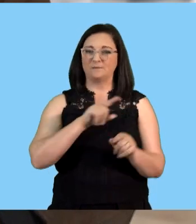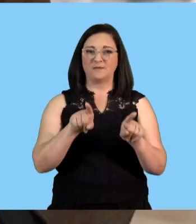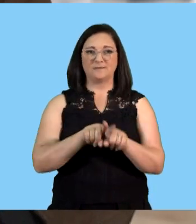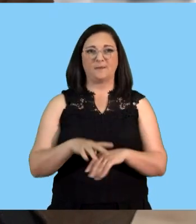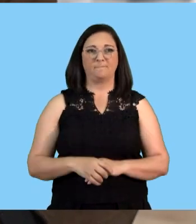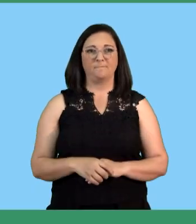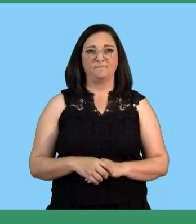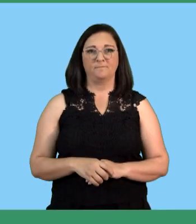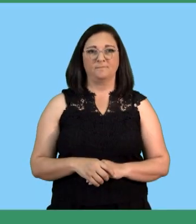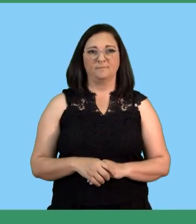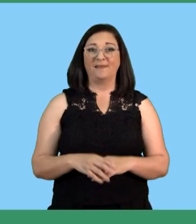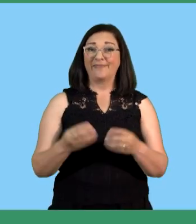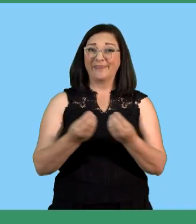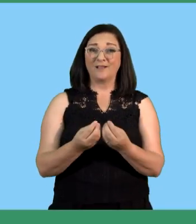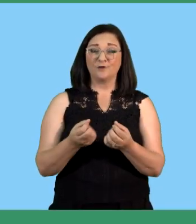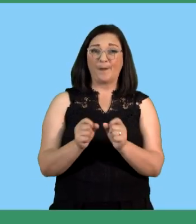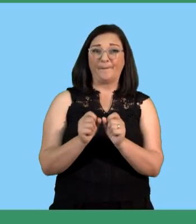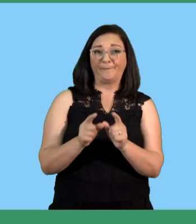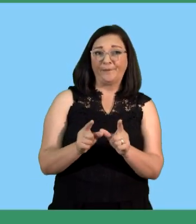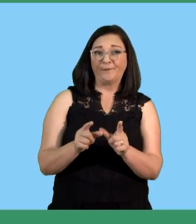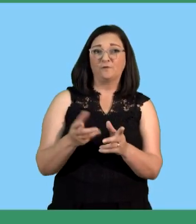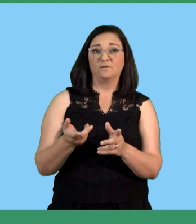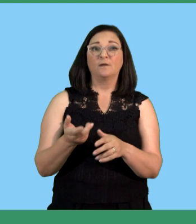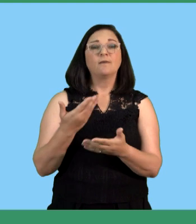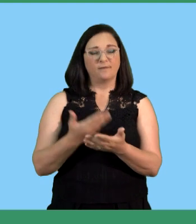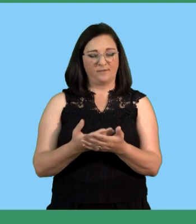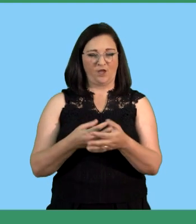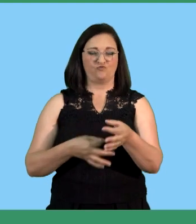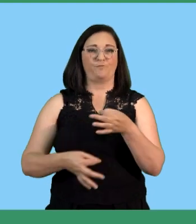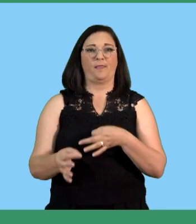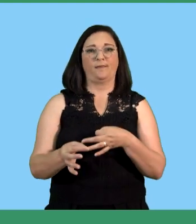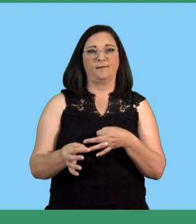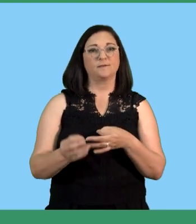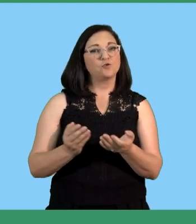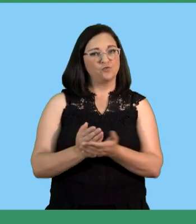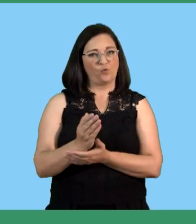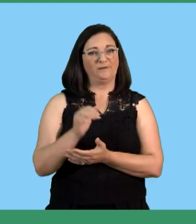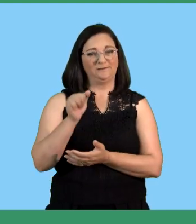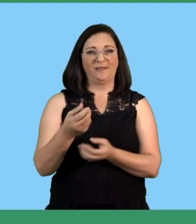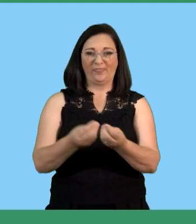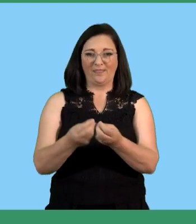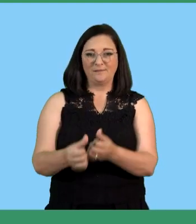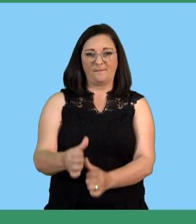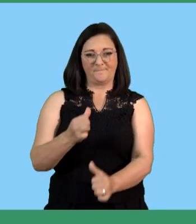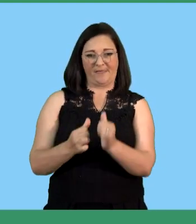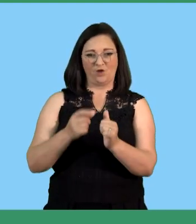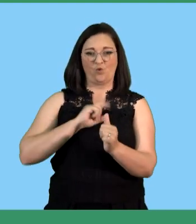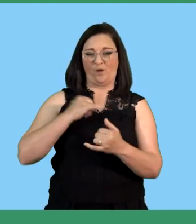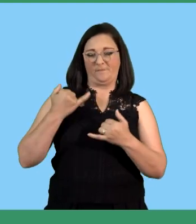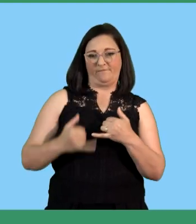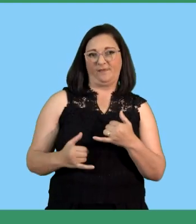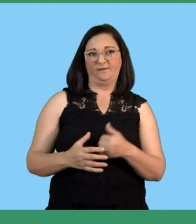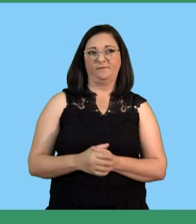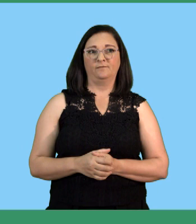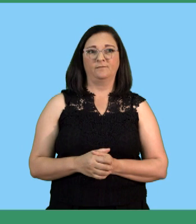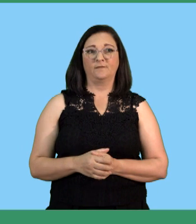Goods that are defective may be replaced by the supplier. This is the right to return goods and claim a refund.